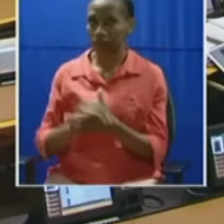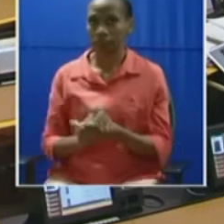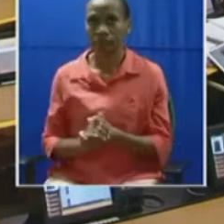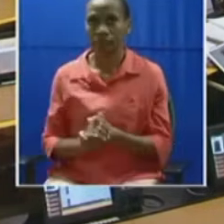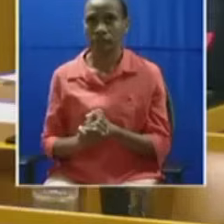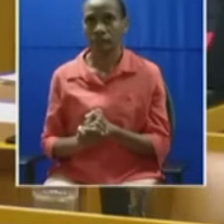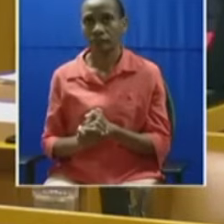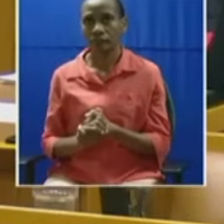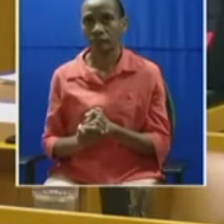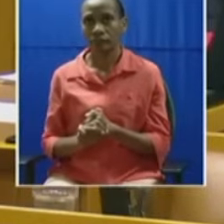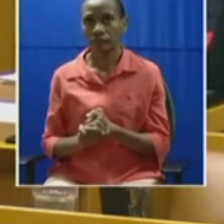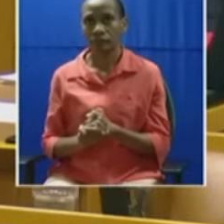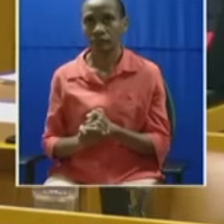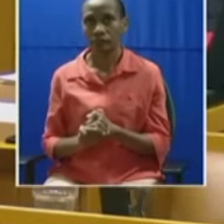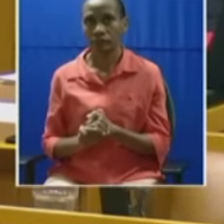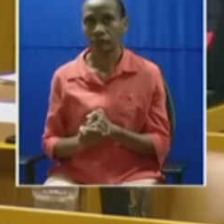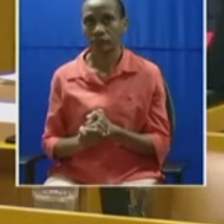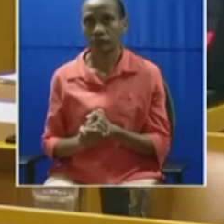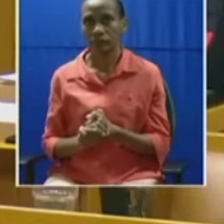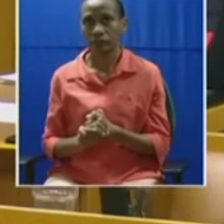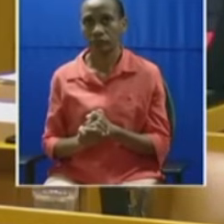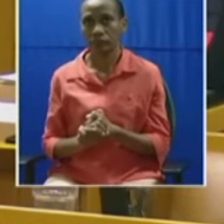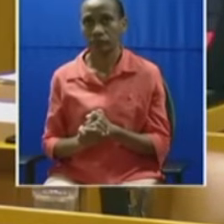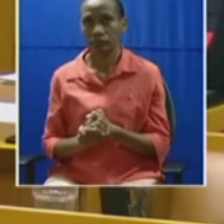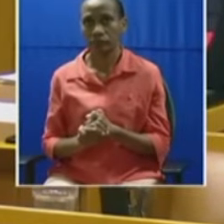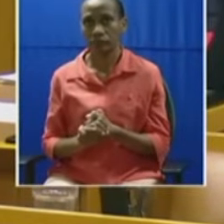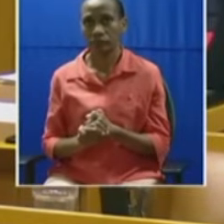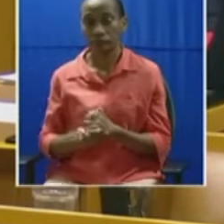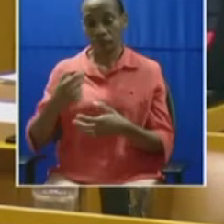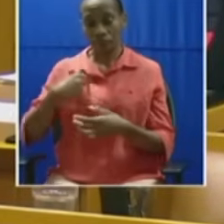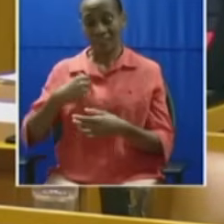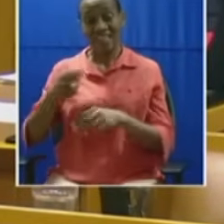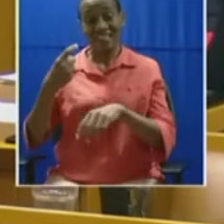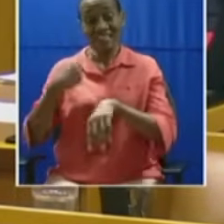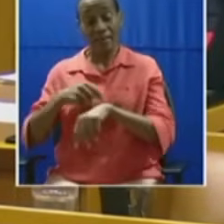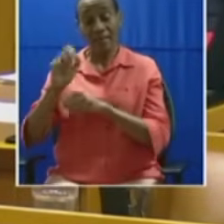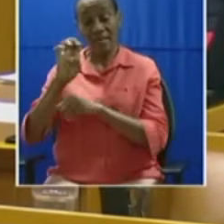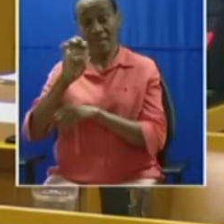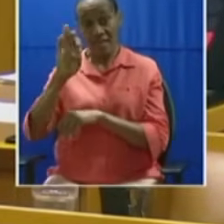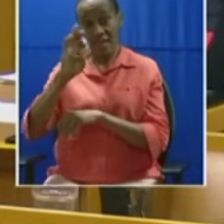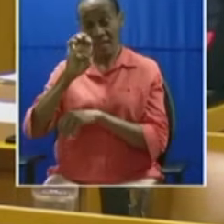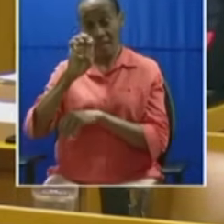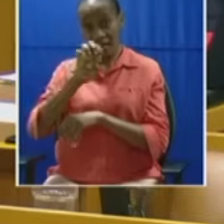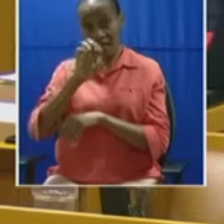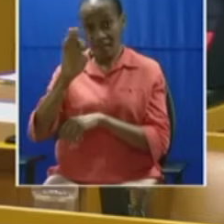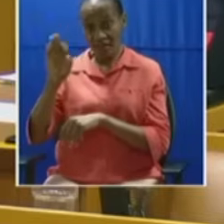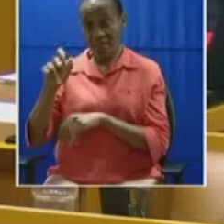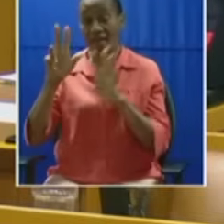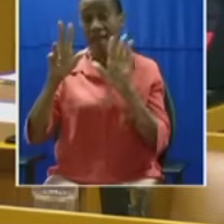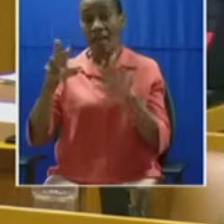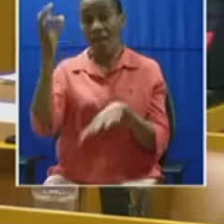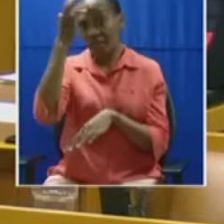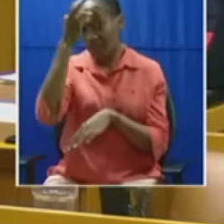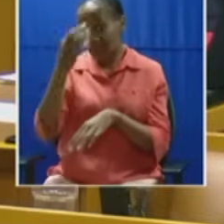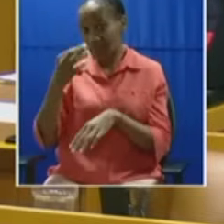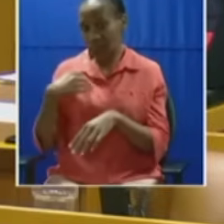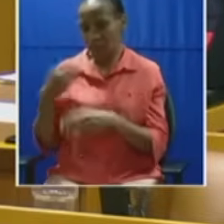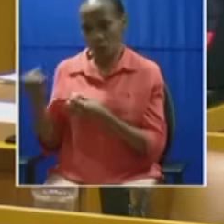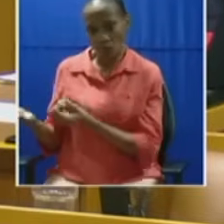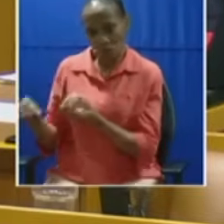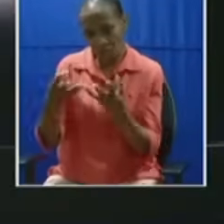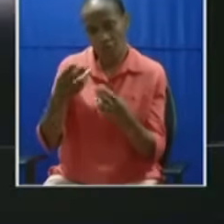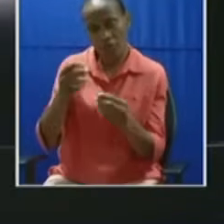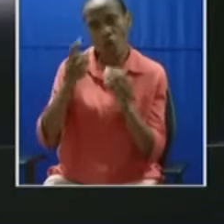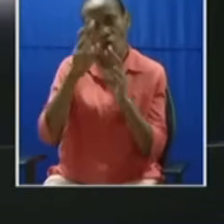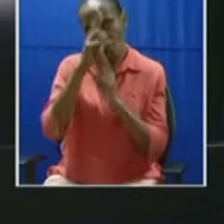offer Honourable Lekota 8 minutes of the EFF, which is remaining. Is it allowed, Chair? That is not allowed, sir. Please take